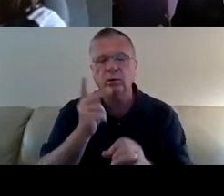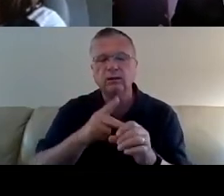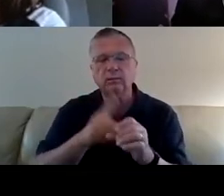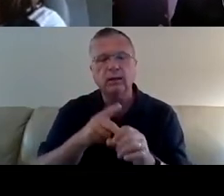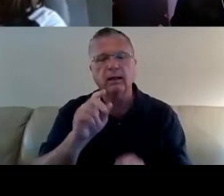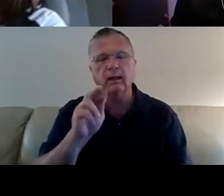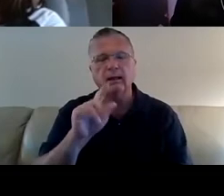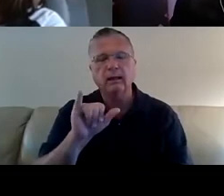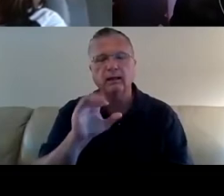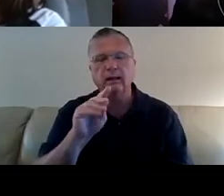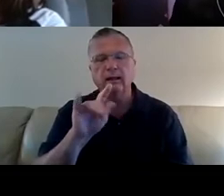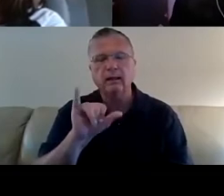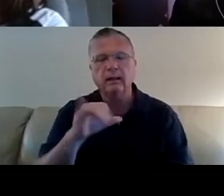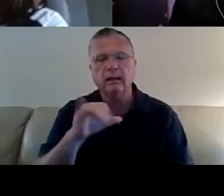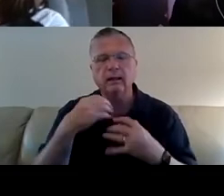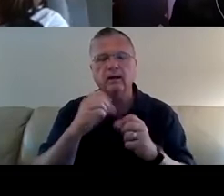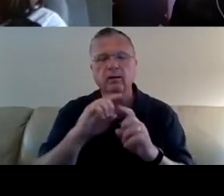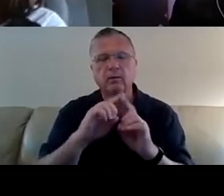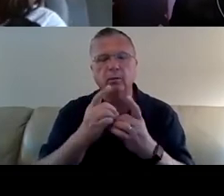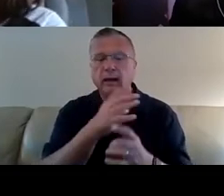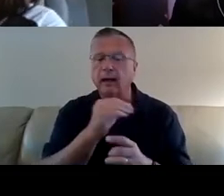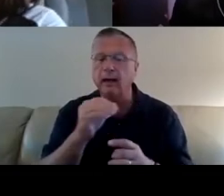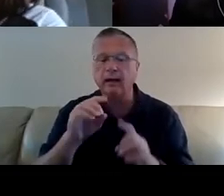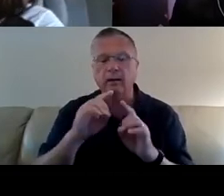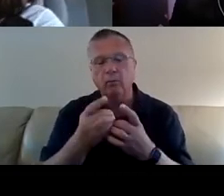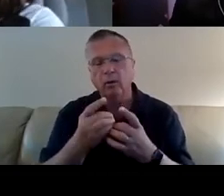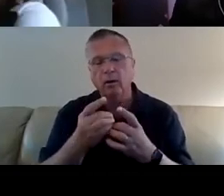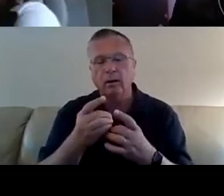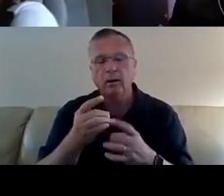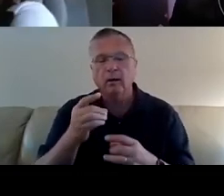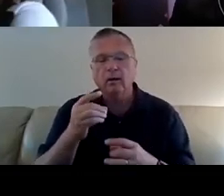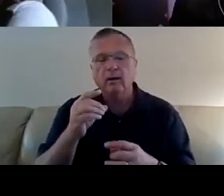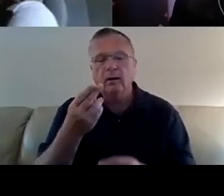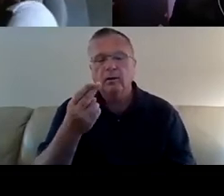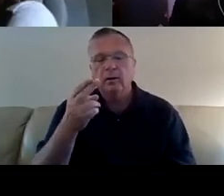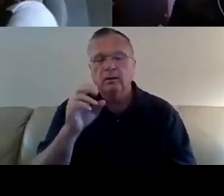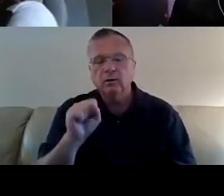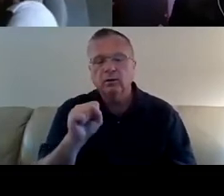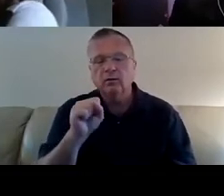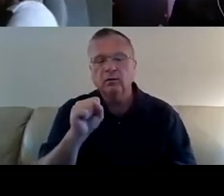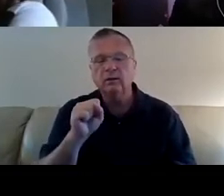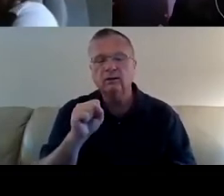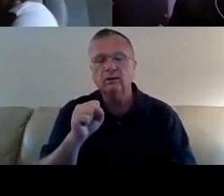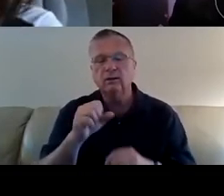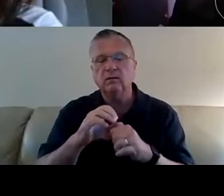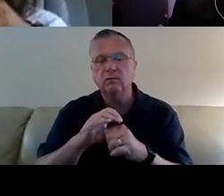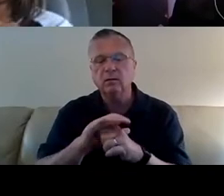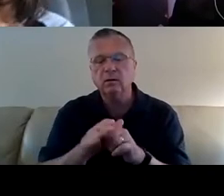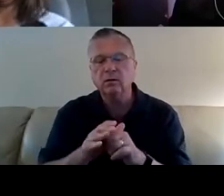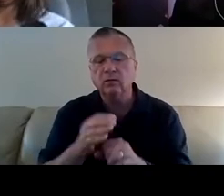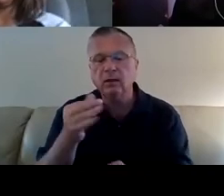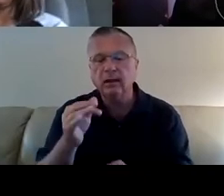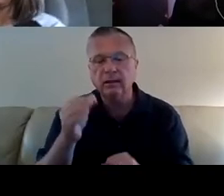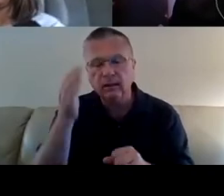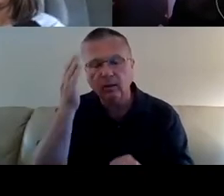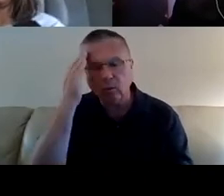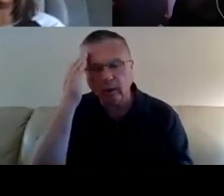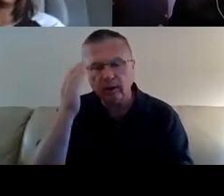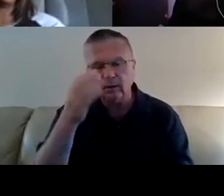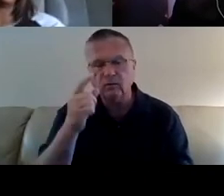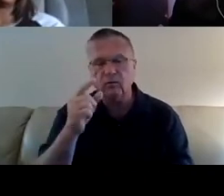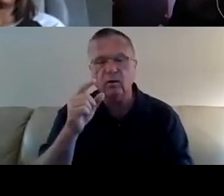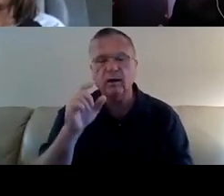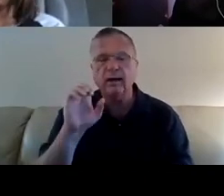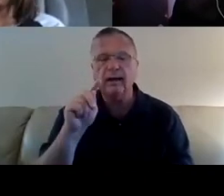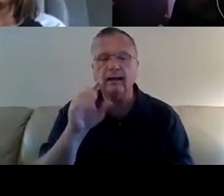Department and Department of Human Services COVID-19 awareness campaign for ethnic and minority communities